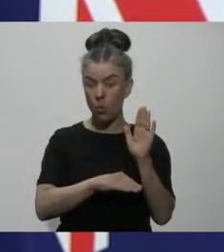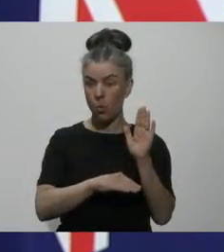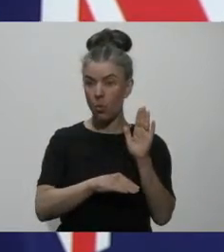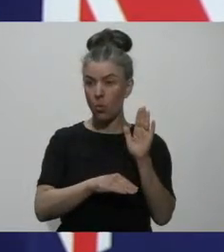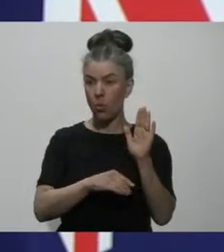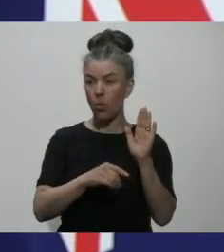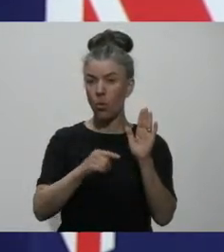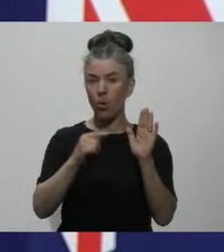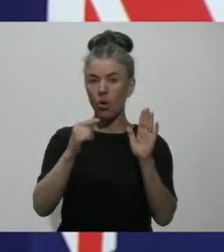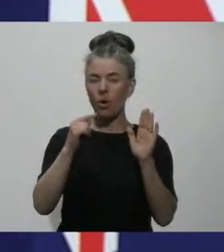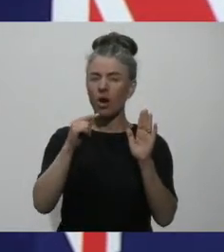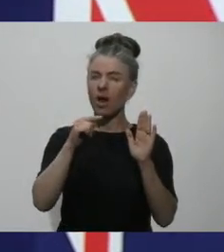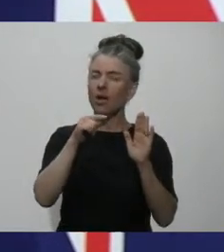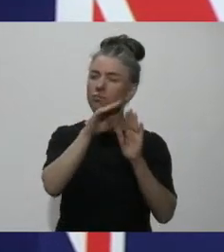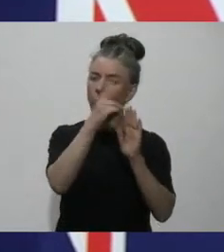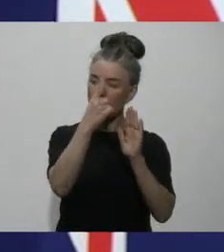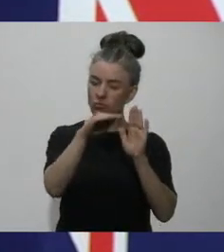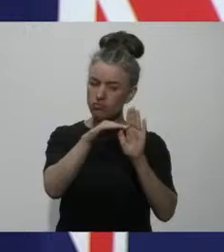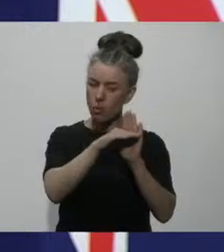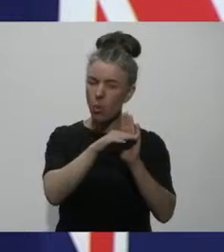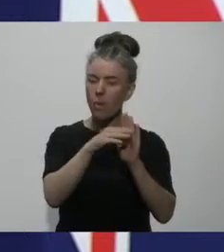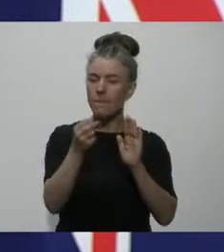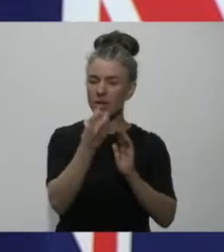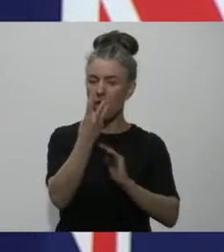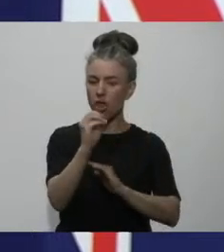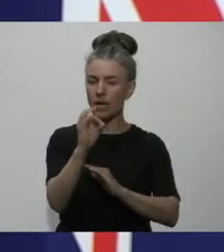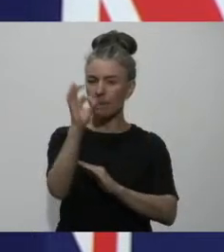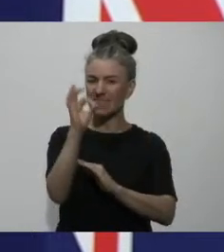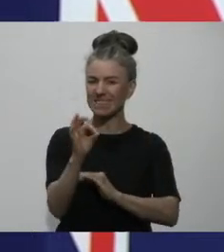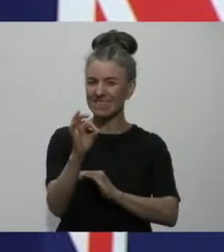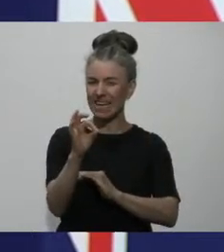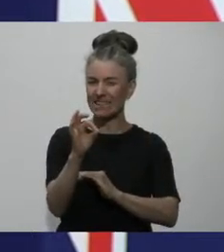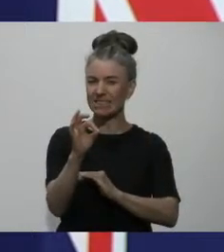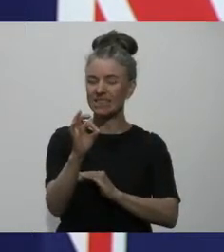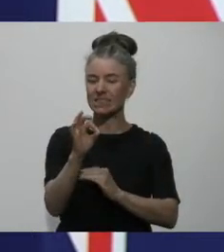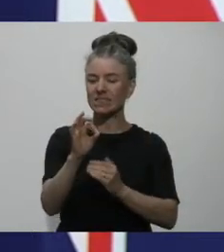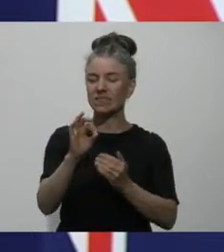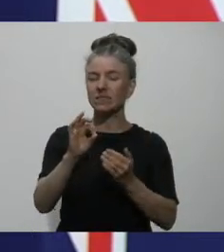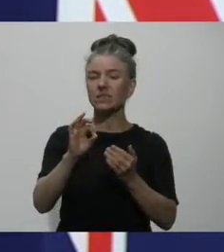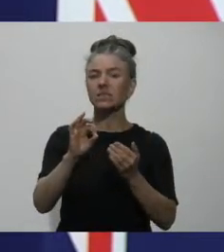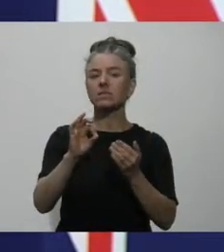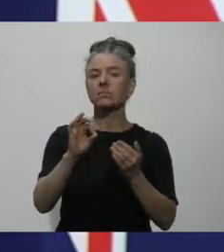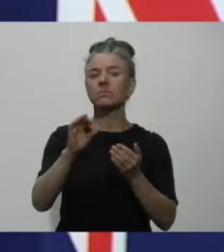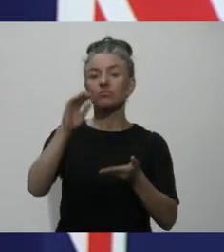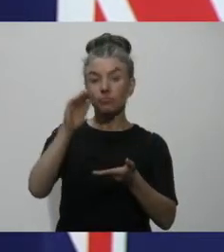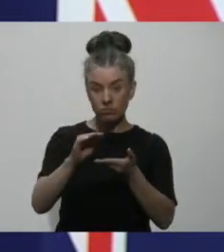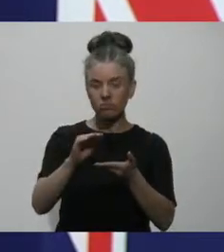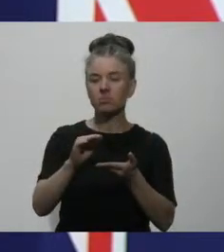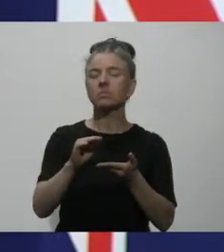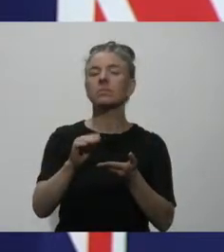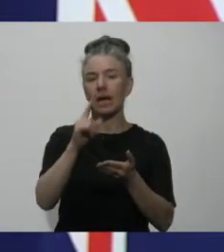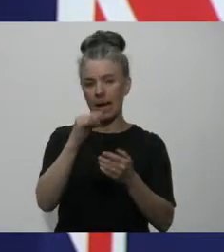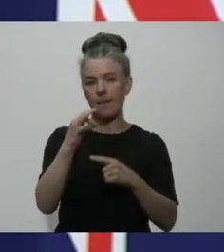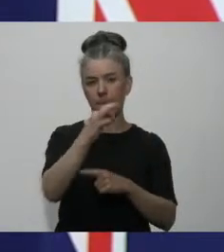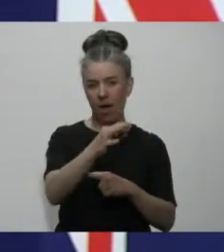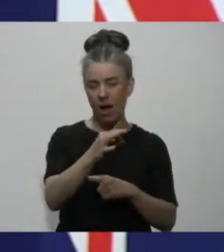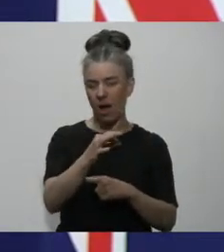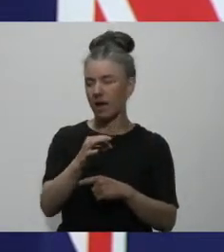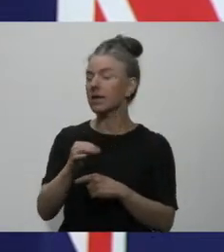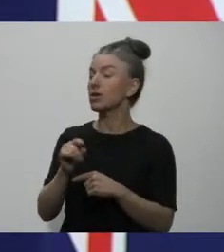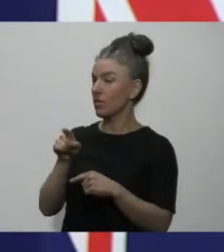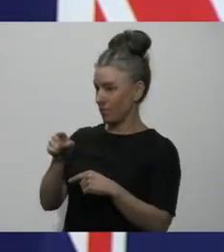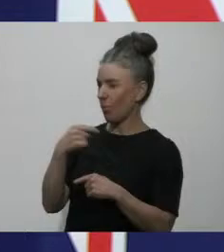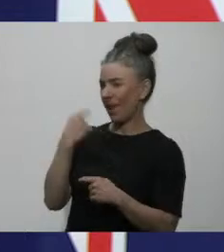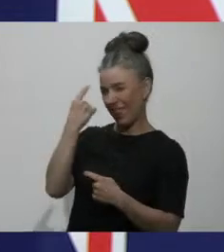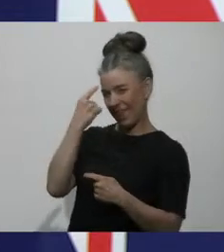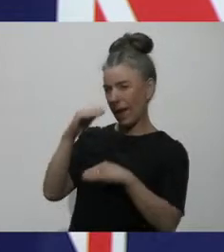30% loss in revenue for the business? That is one of the issues that we will be considering. Obviously, when we brought the scheme in March,